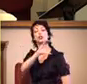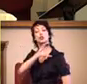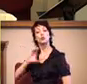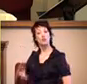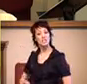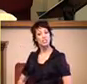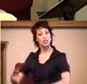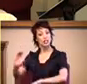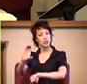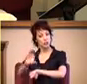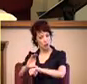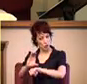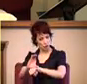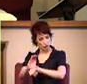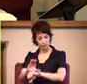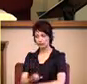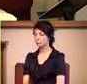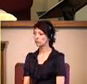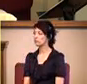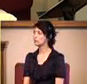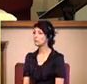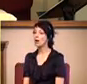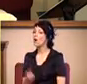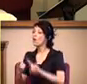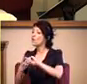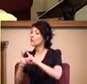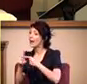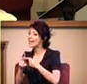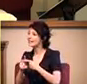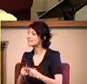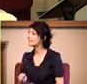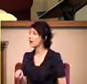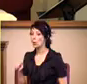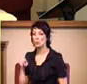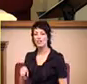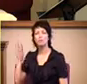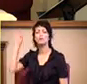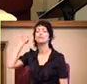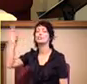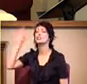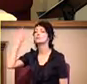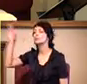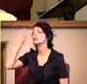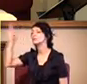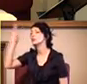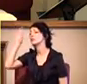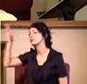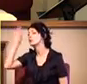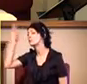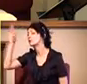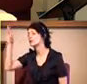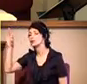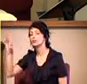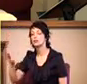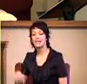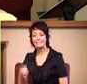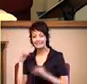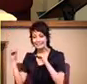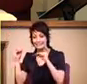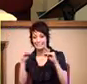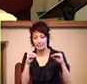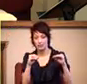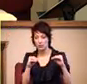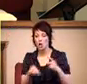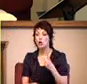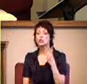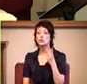And friends, if this is stuff we've been preaching and teaching, there's two things that I think we are being called